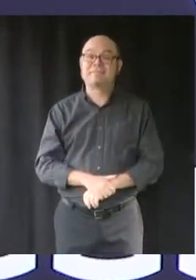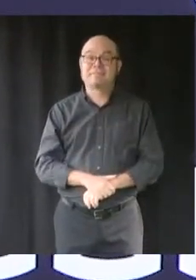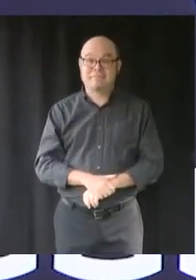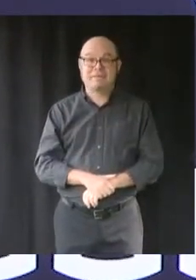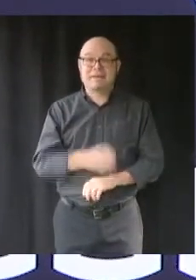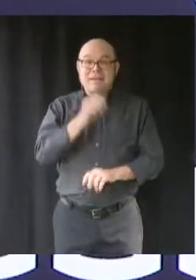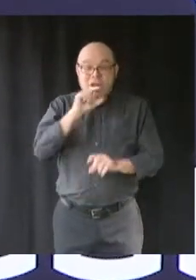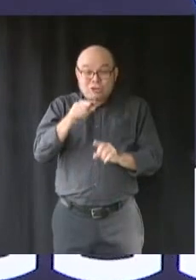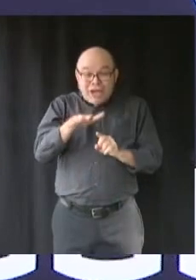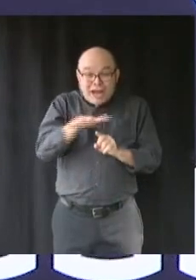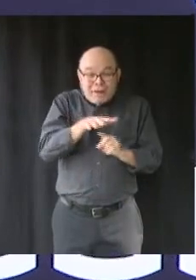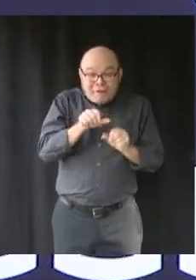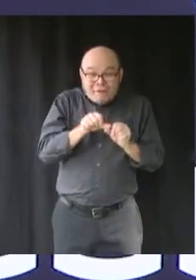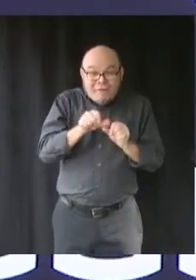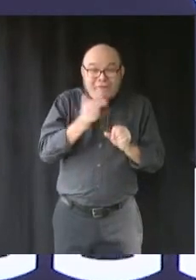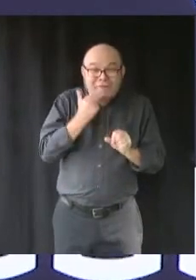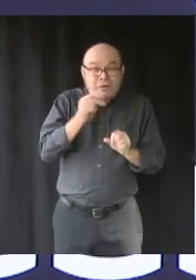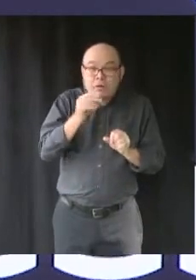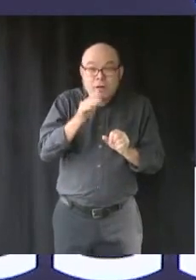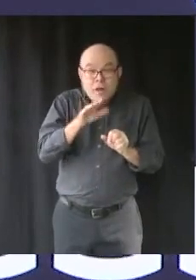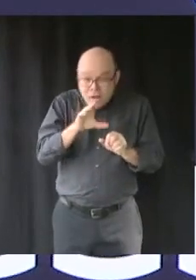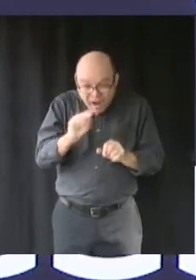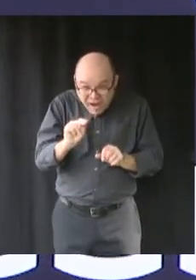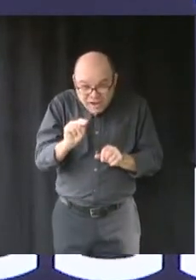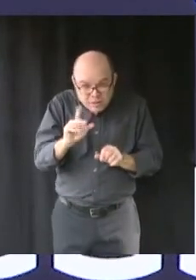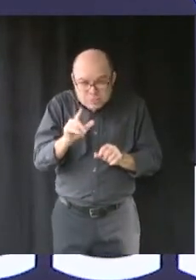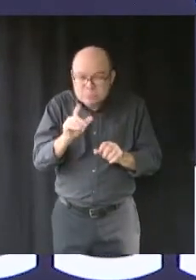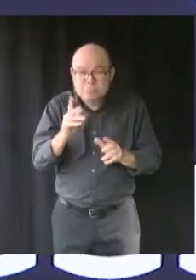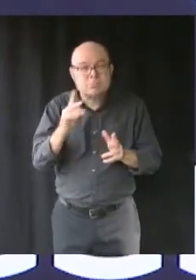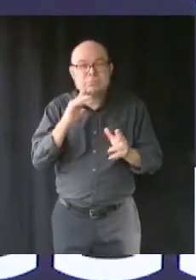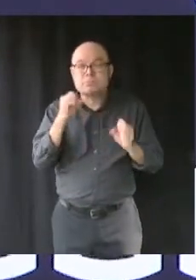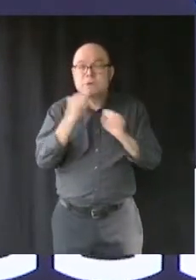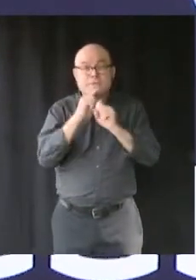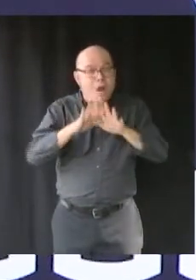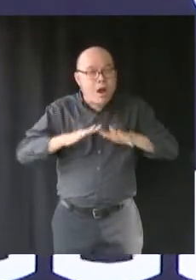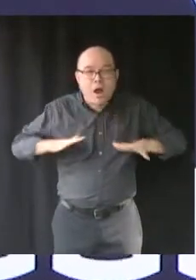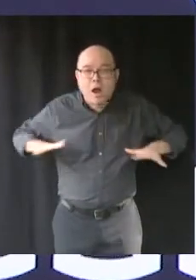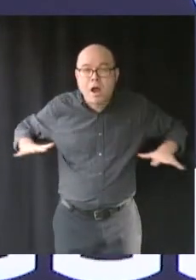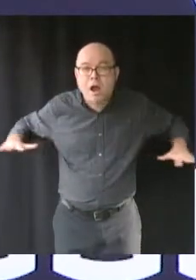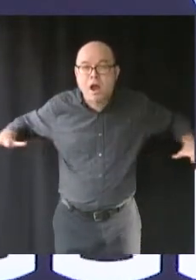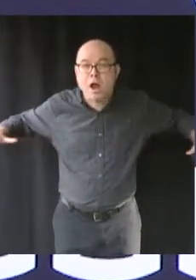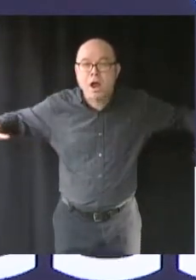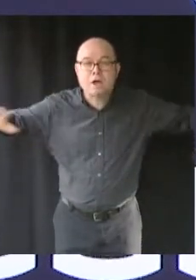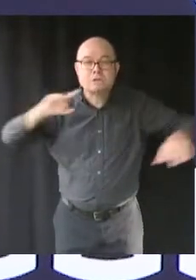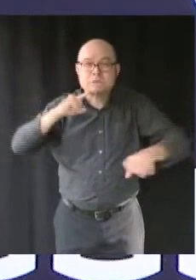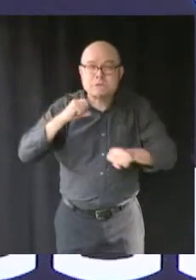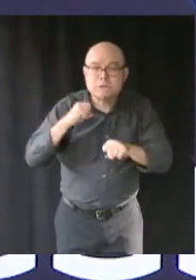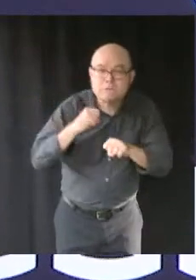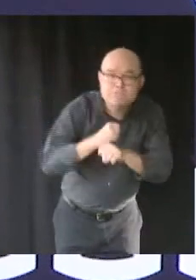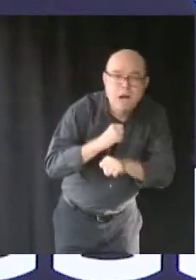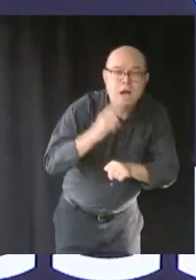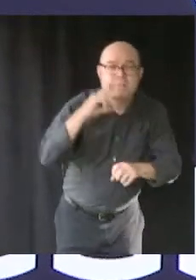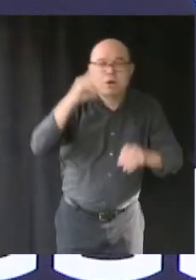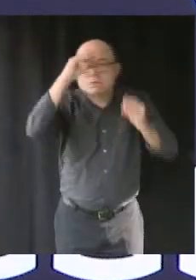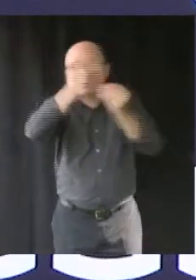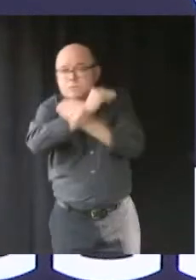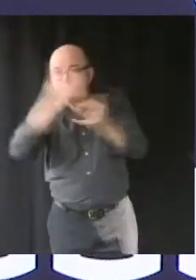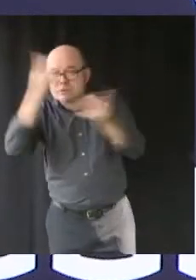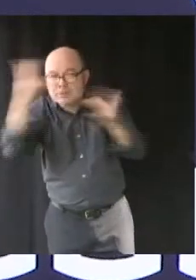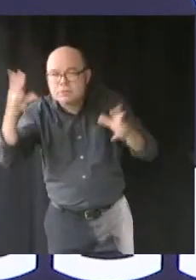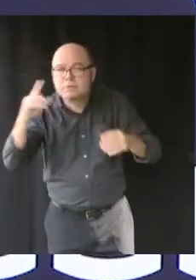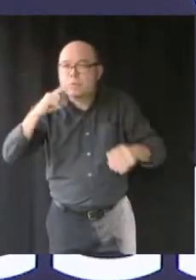and her unwavering fight for meaningful public policies that benefit working families and